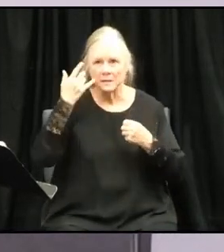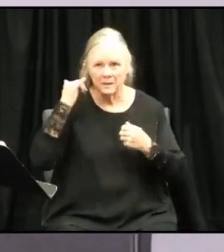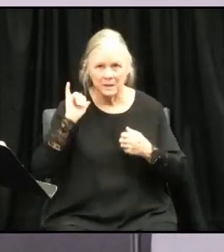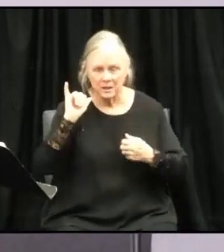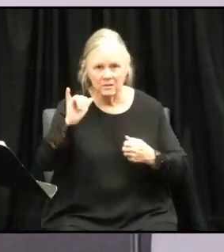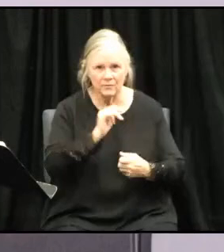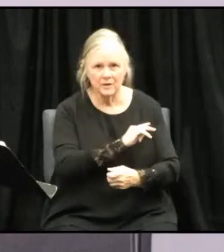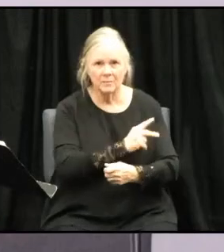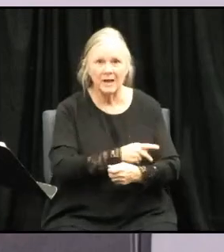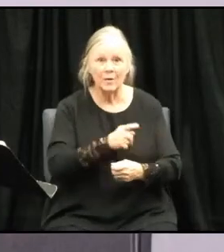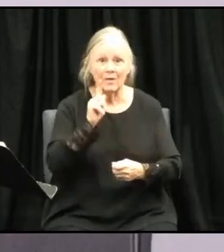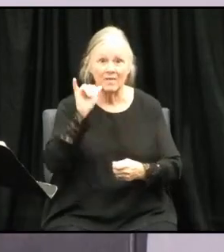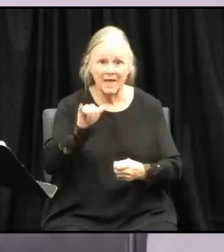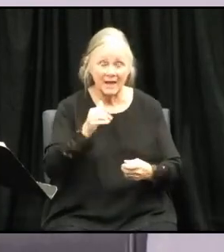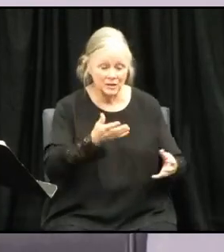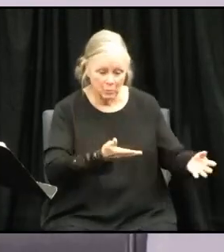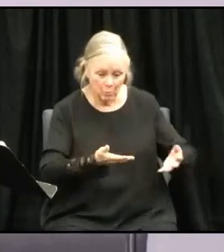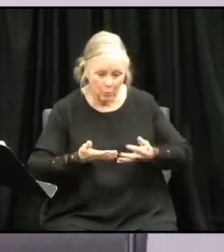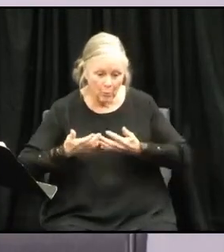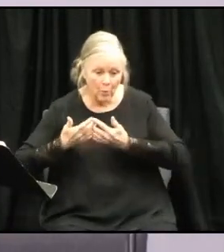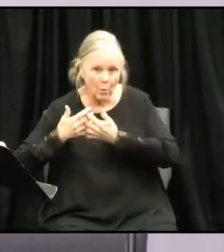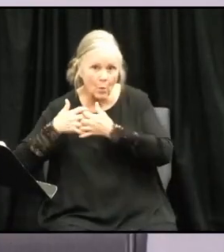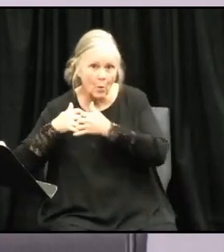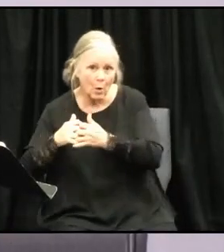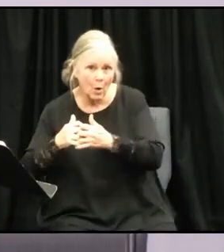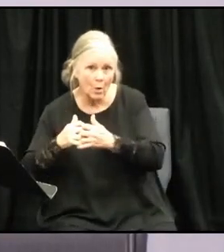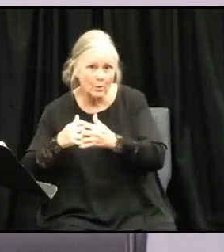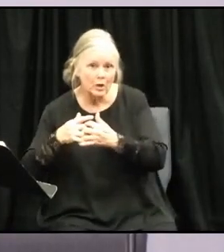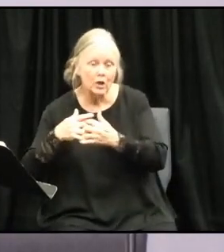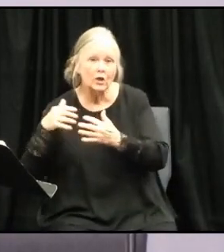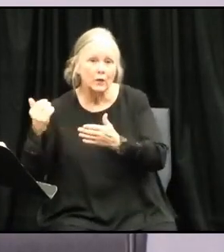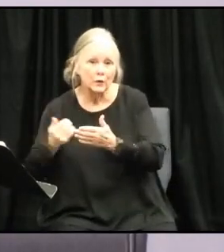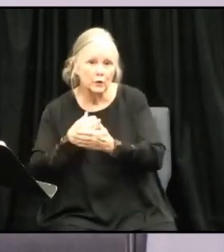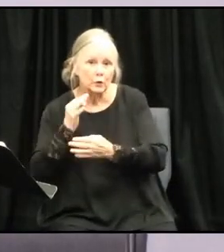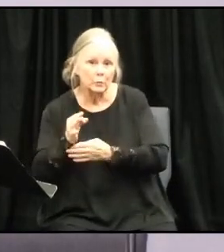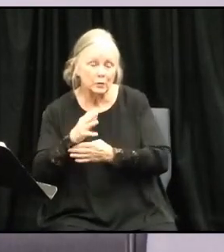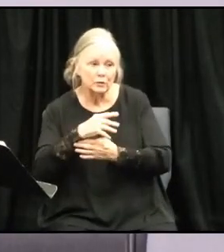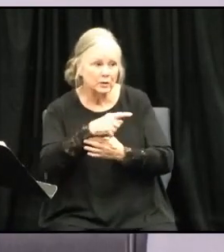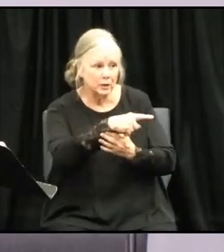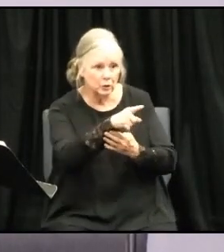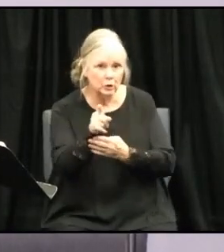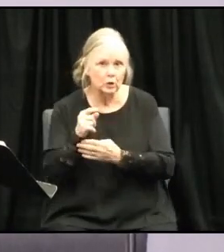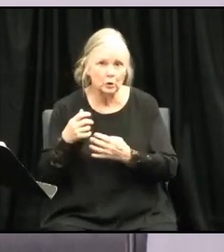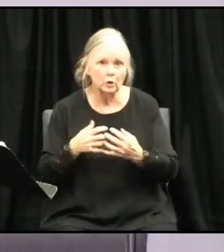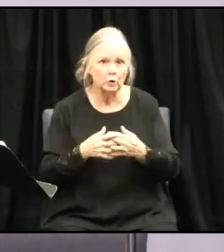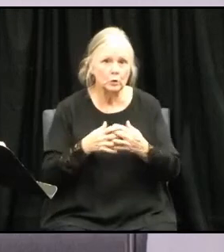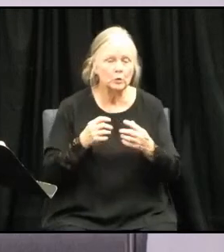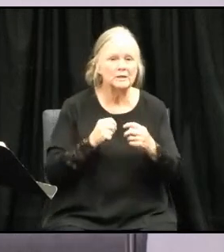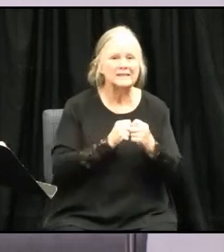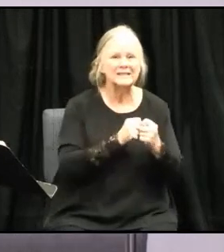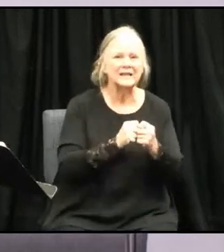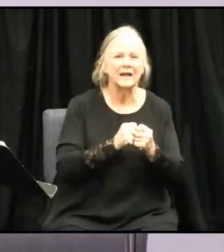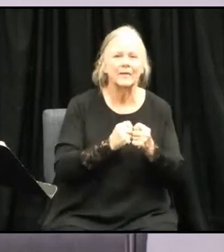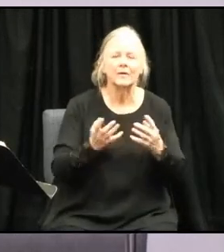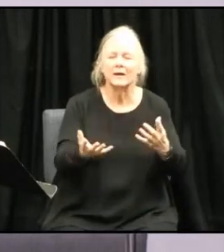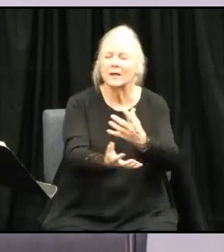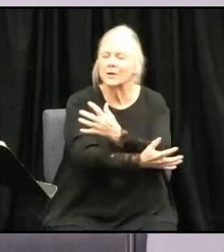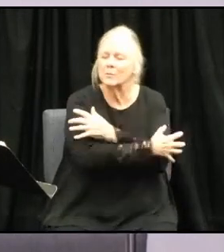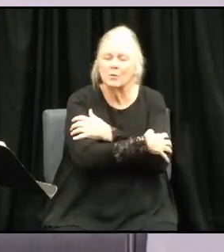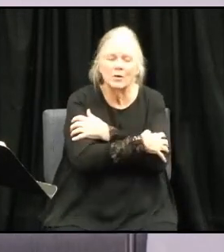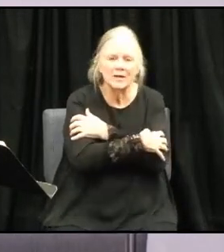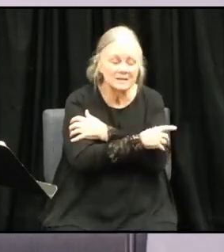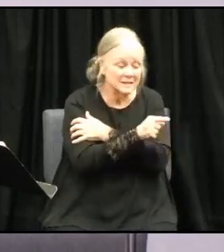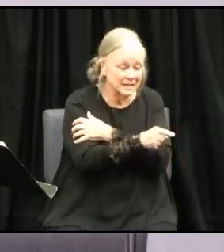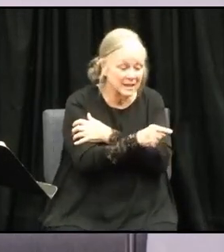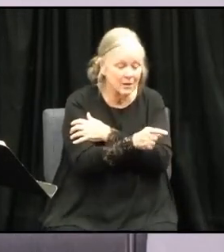kingdom ordained appointment orchestrated by your God who's faithful. Embrace him, embrace it, your